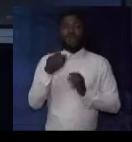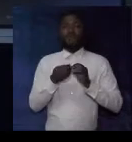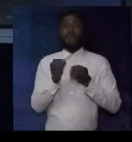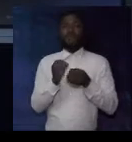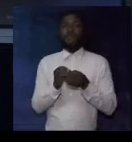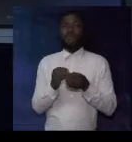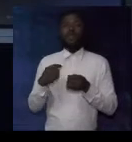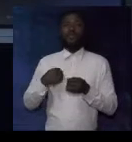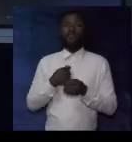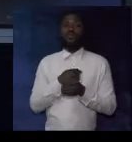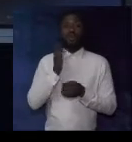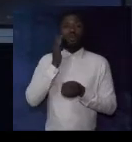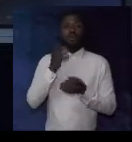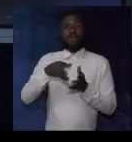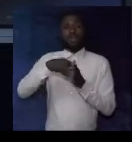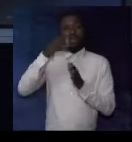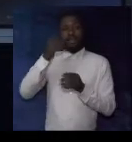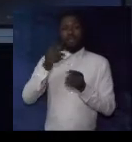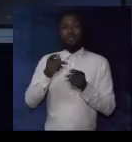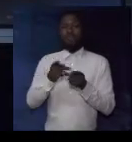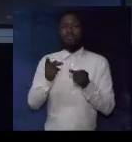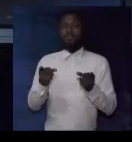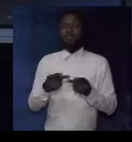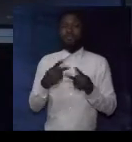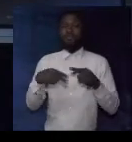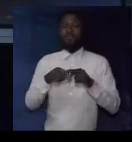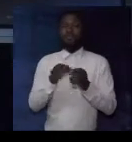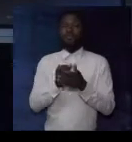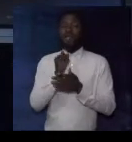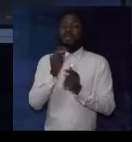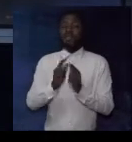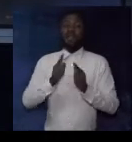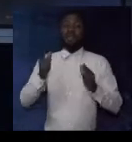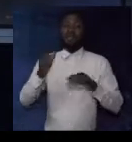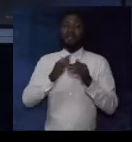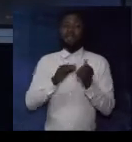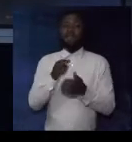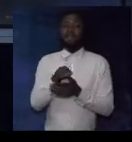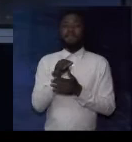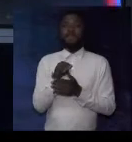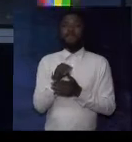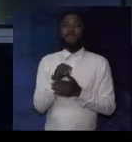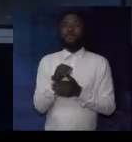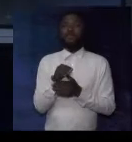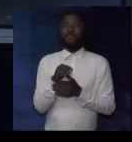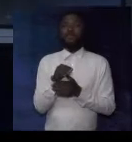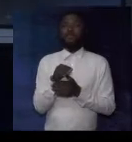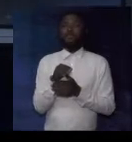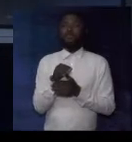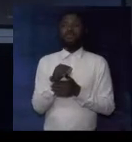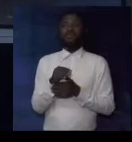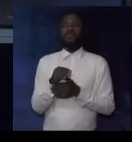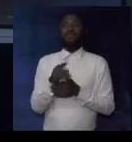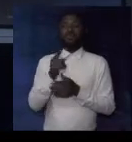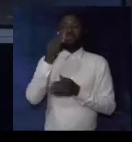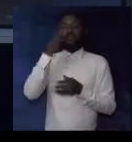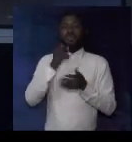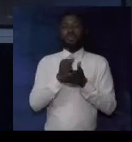of numbers. We will learn place values that are larger than billion that we have already learned today.